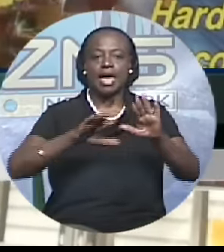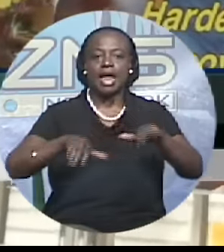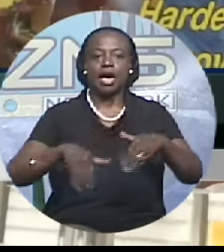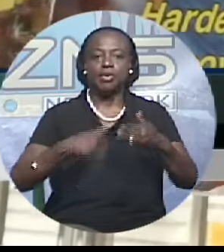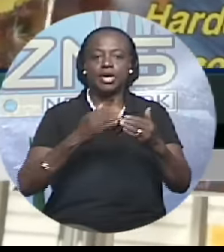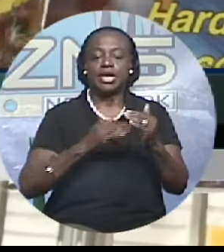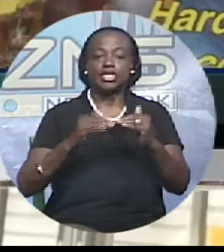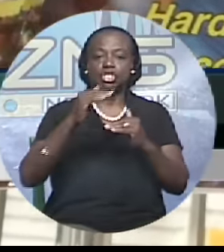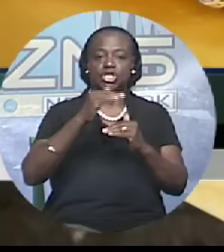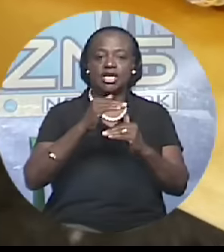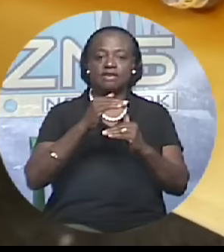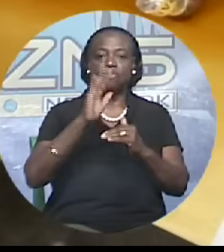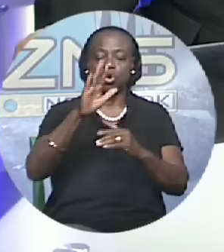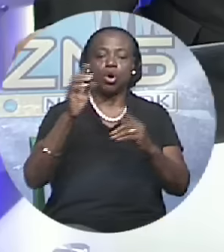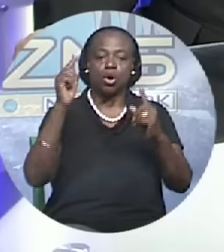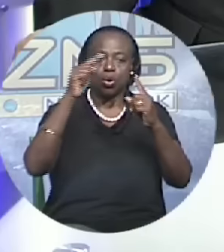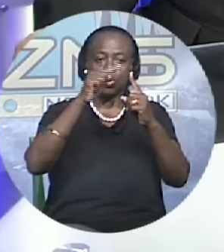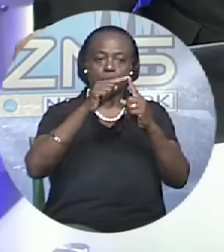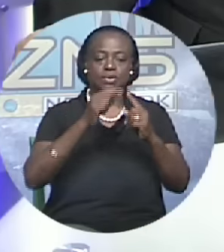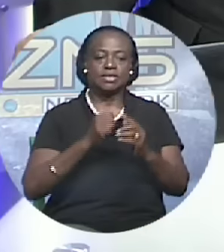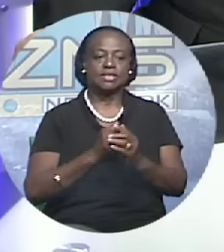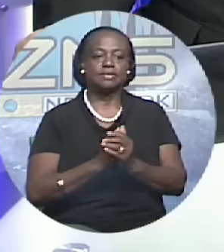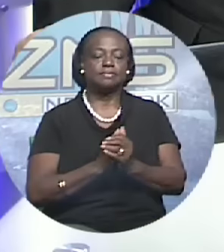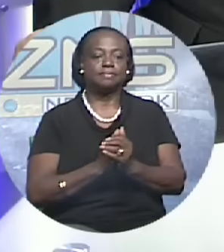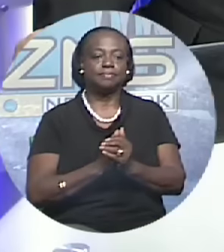health and fitness goals are.